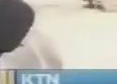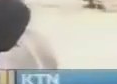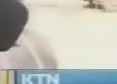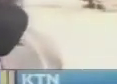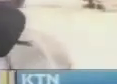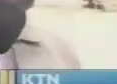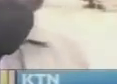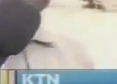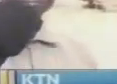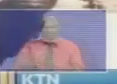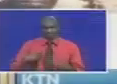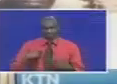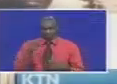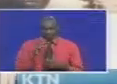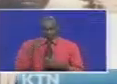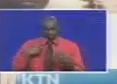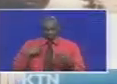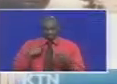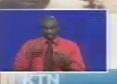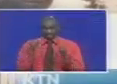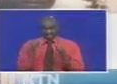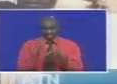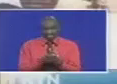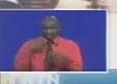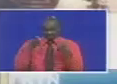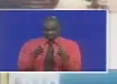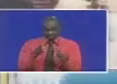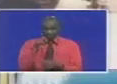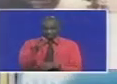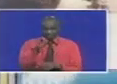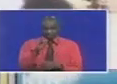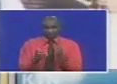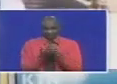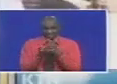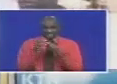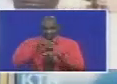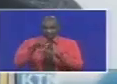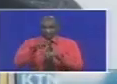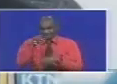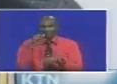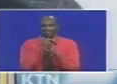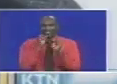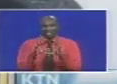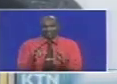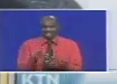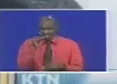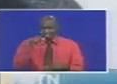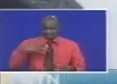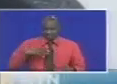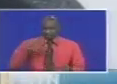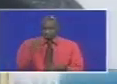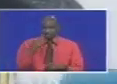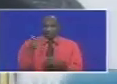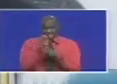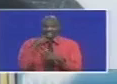They could use the 78 million which was available to them to assist in distribution, but they did nothing. Those people who the media